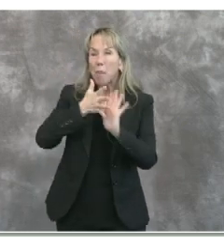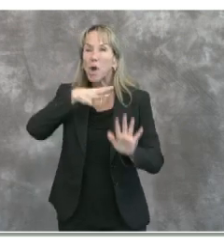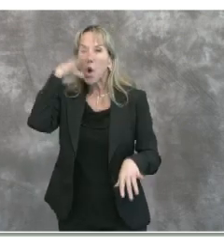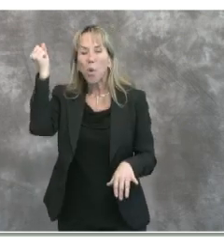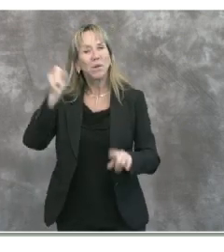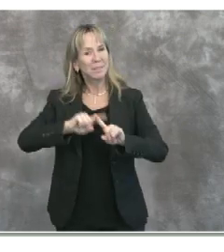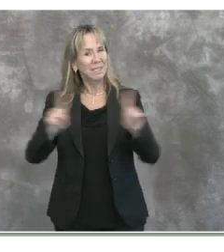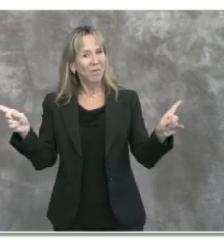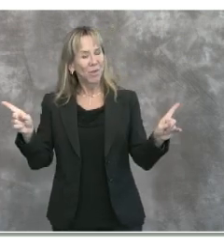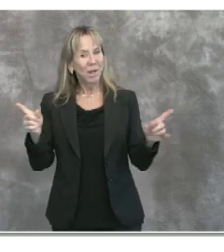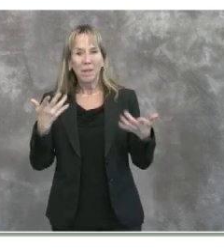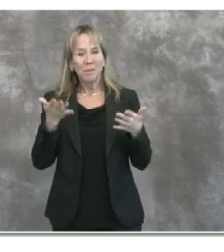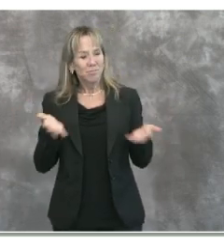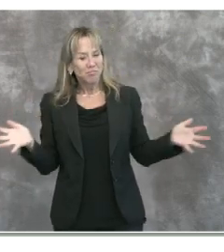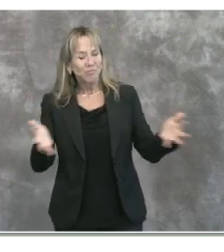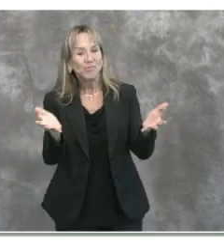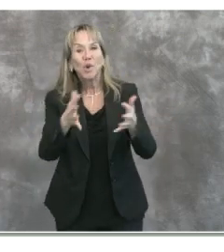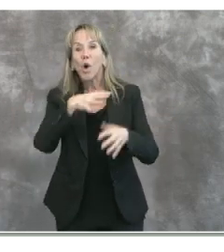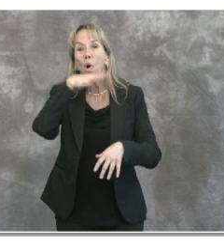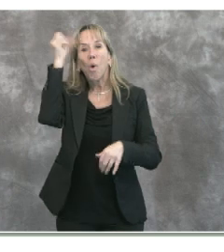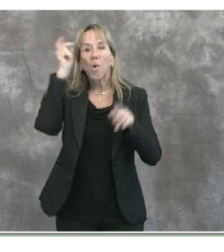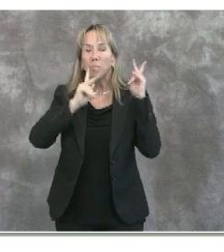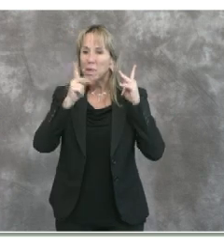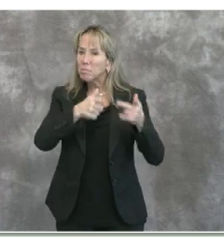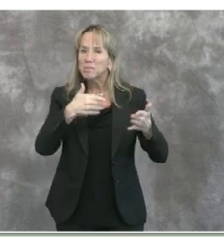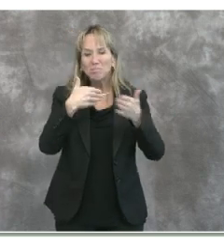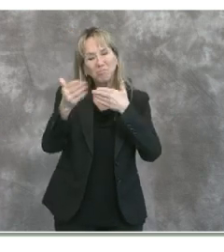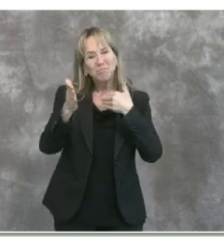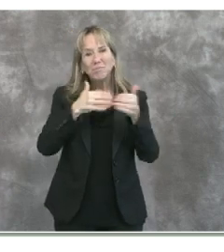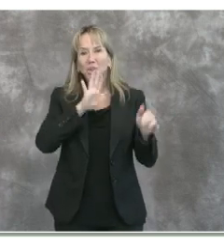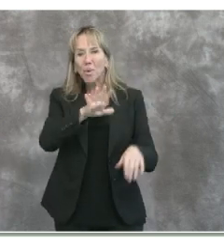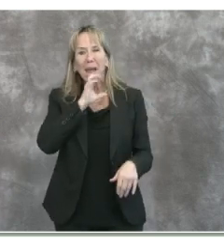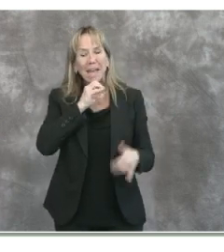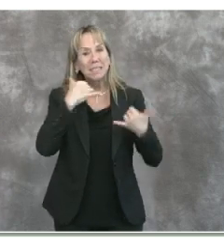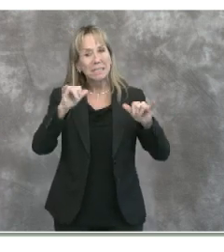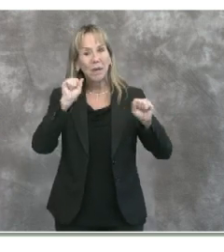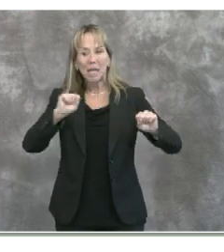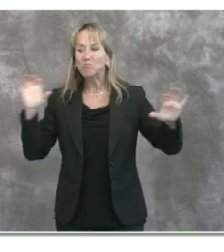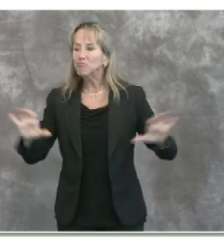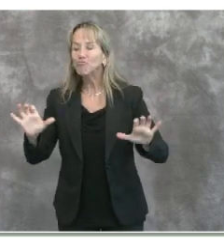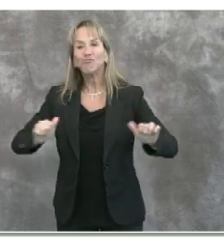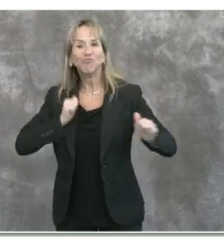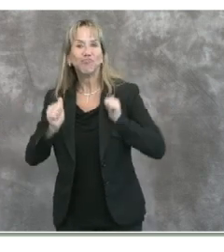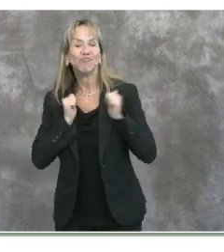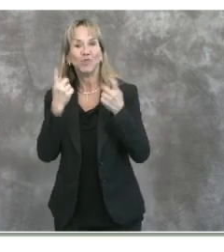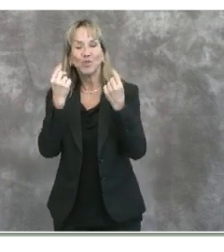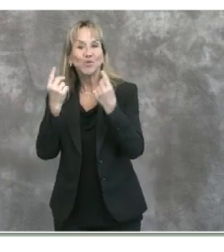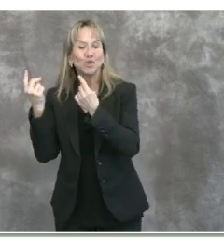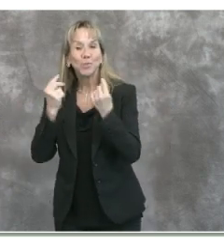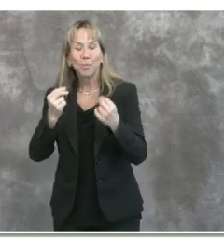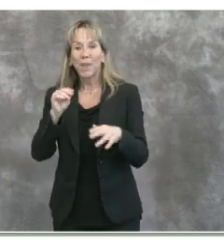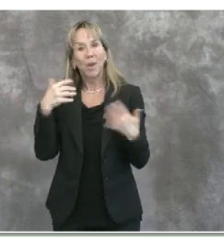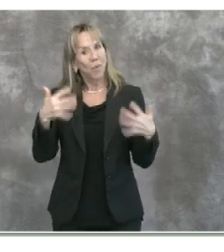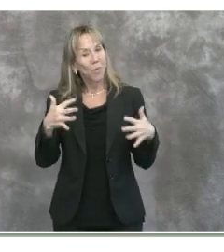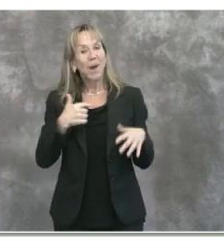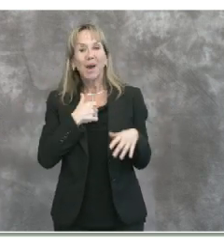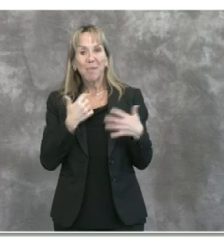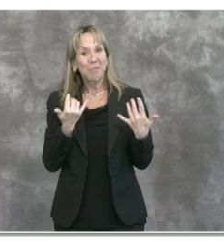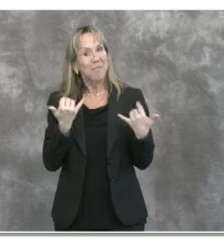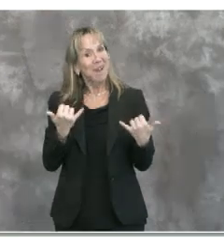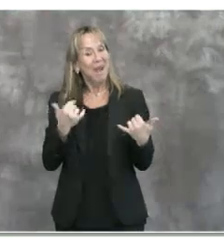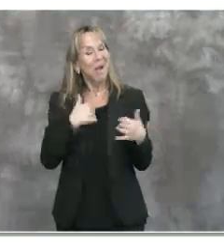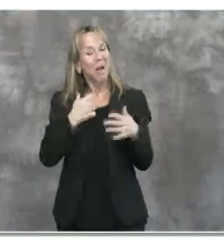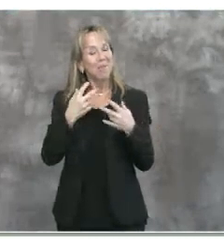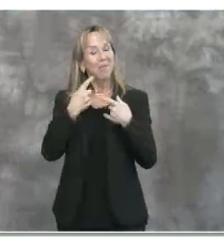to live meaningful and active lives no matter their age. For these efforts, I am very pleased